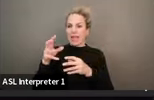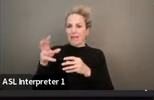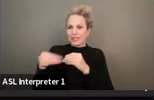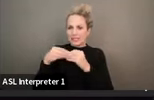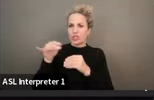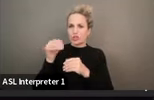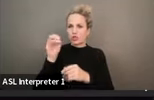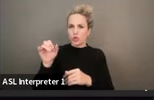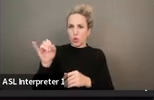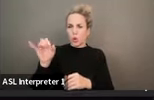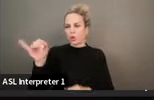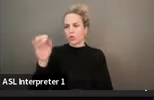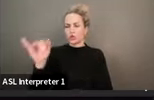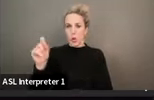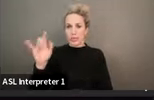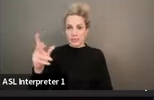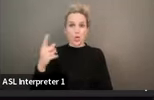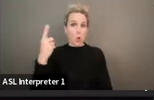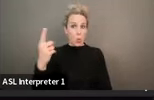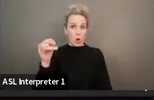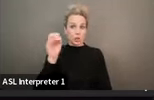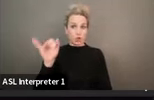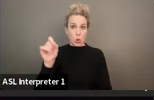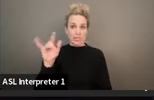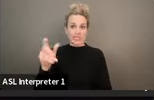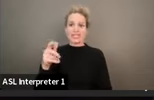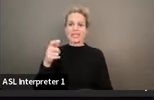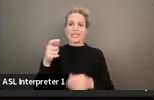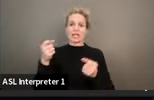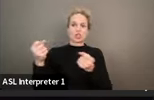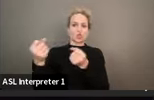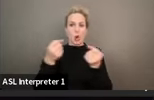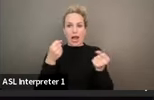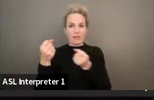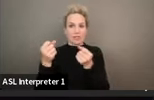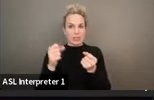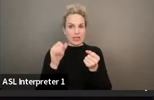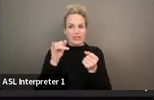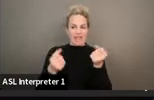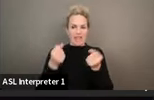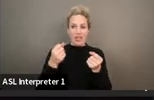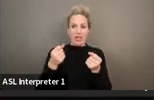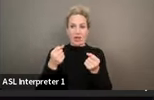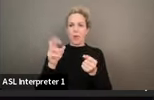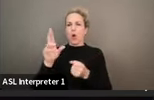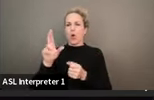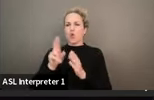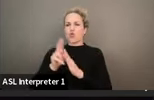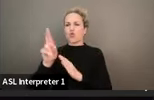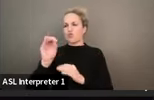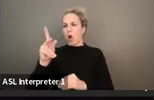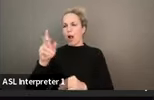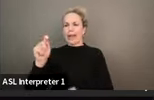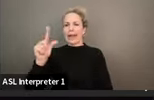so that you can not. So one joystick operates driving the vehicle around. So Rocket League is a game where you have